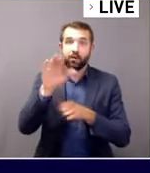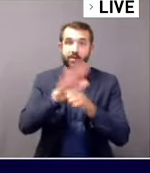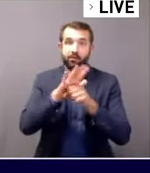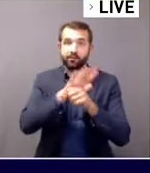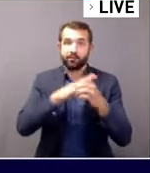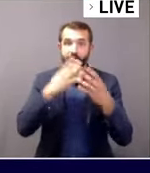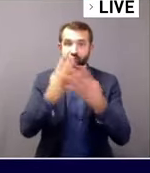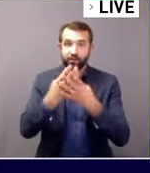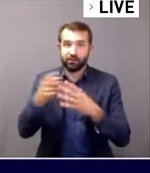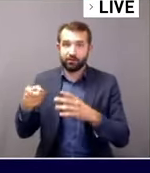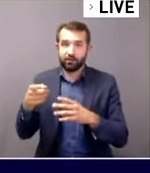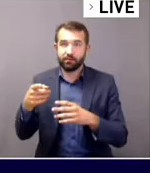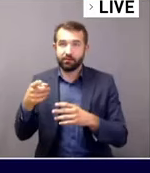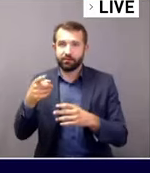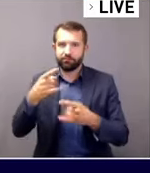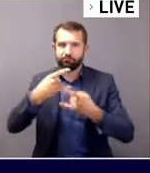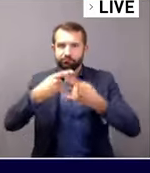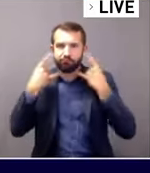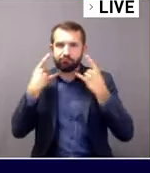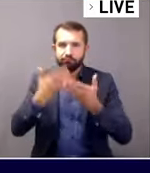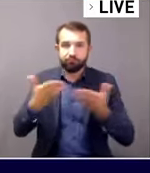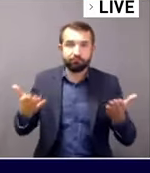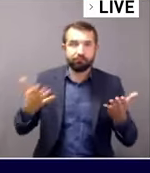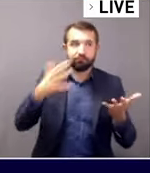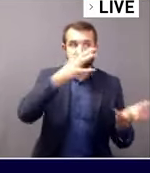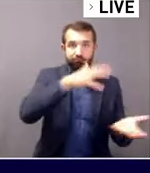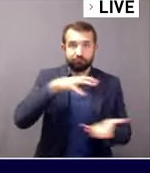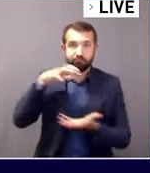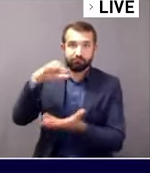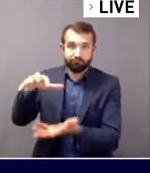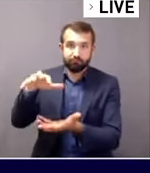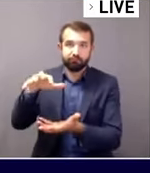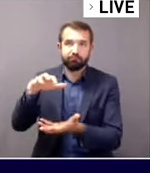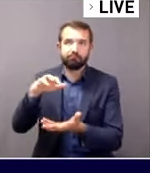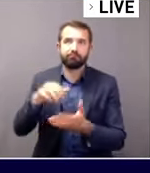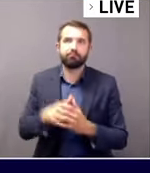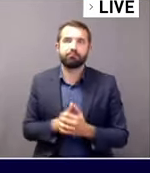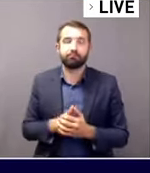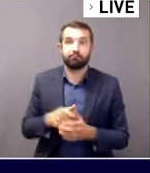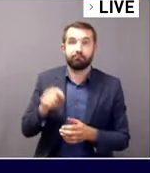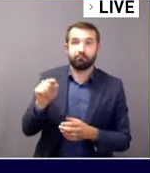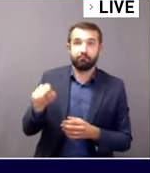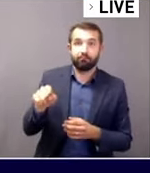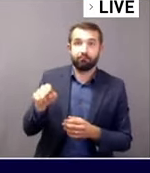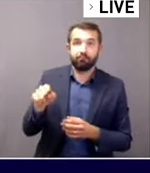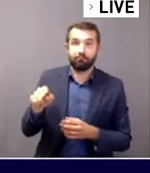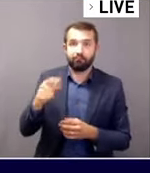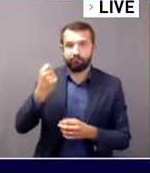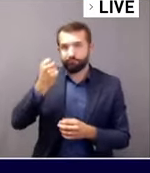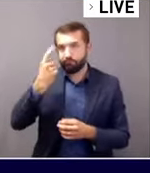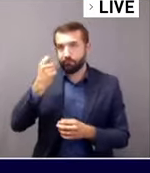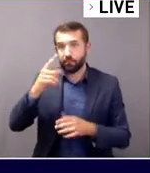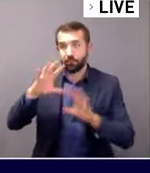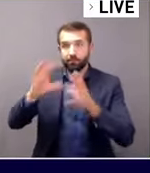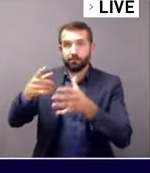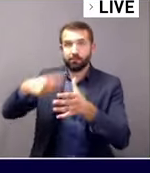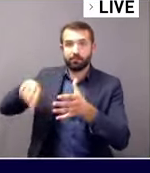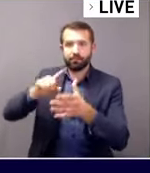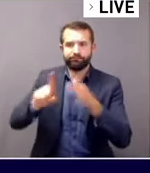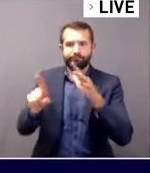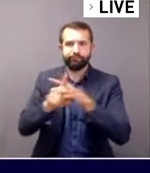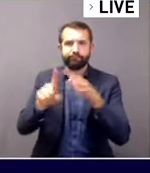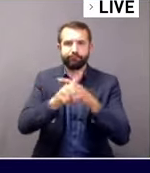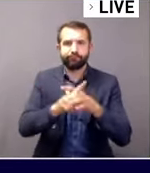new area of the jail now having outbreaks, how can the jail continue to have more cases if they're following the